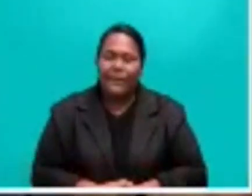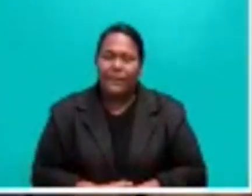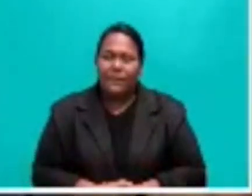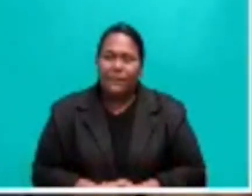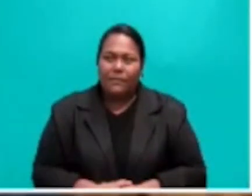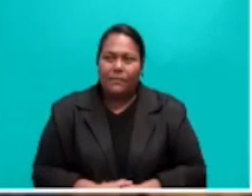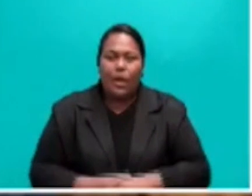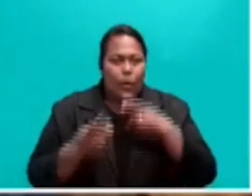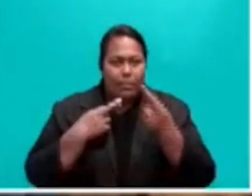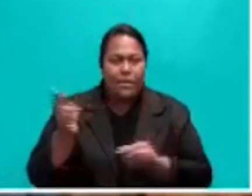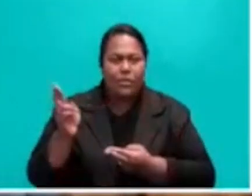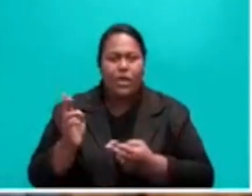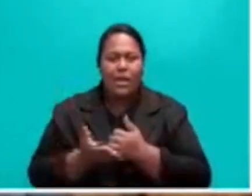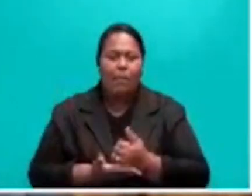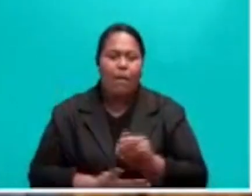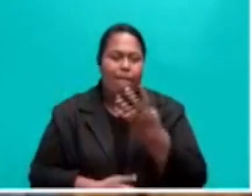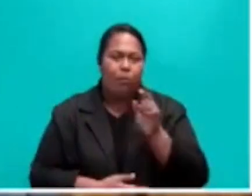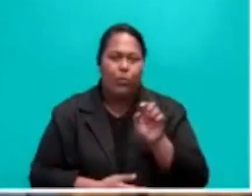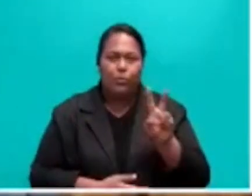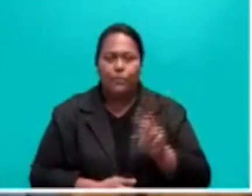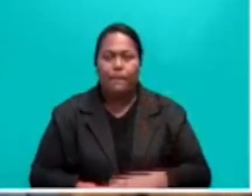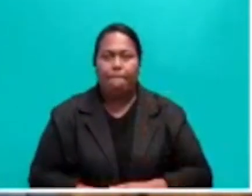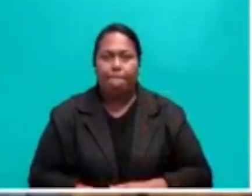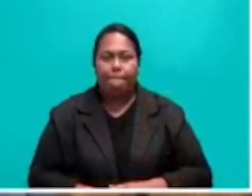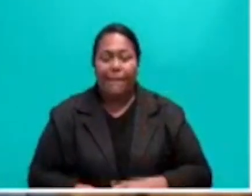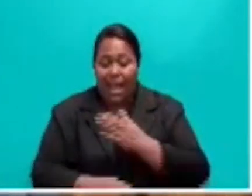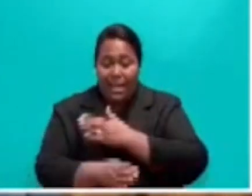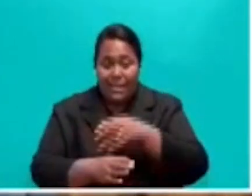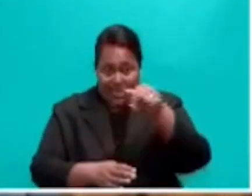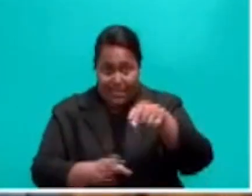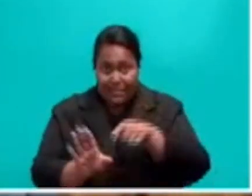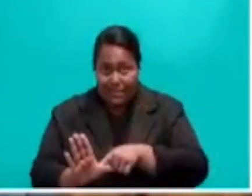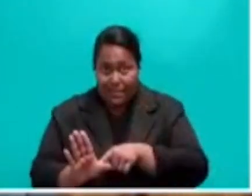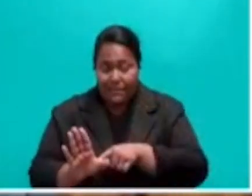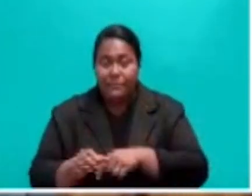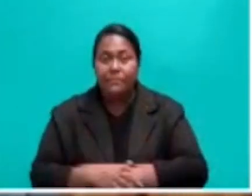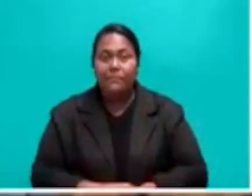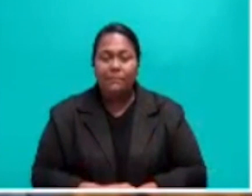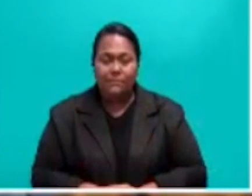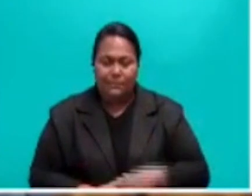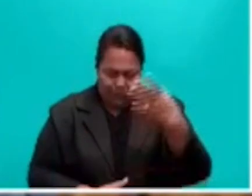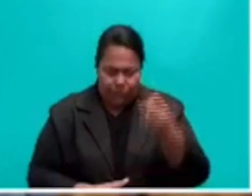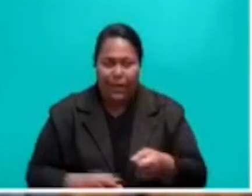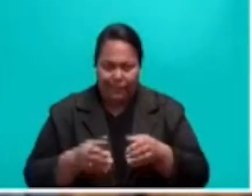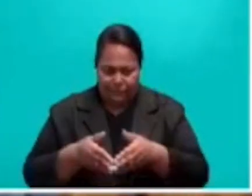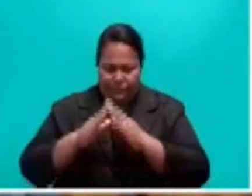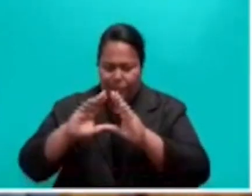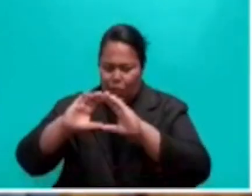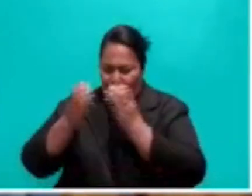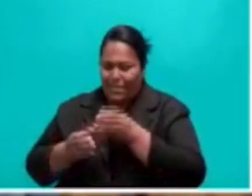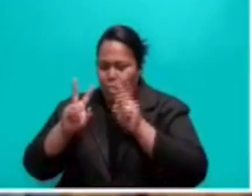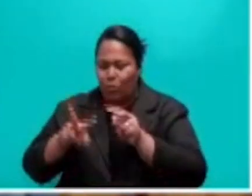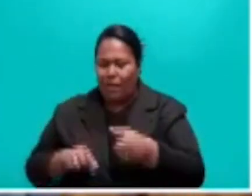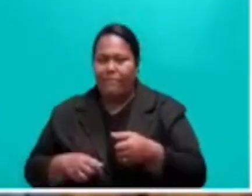recommendation on 4.2. Mr. Speaker, until this year, while there was a task force for street dwellers